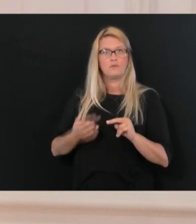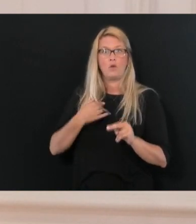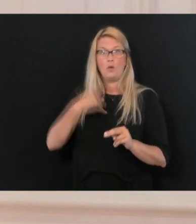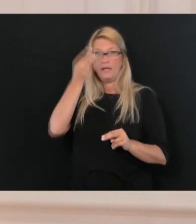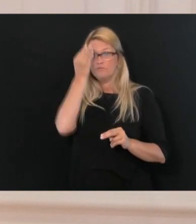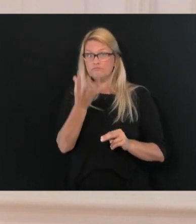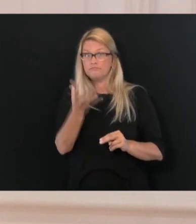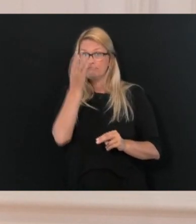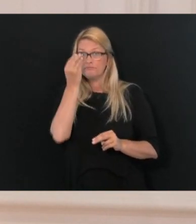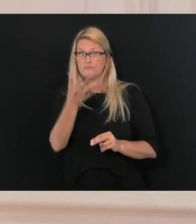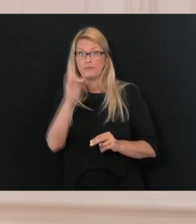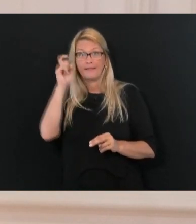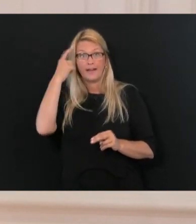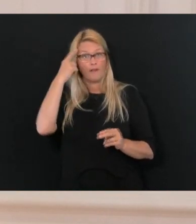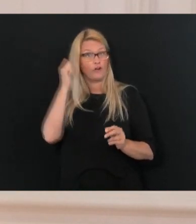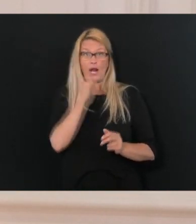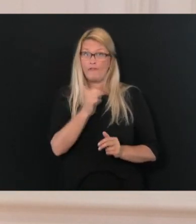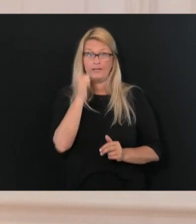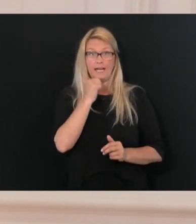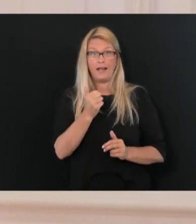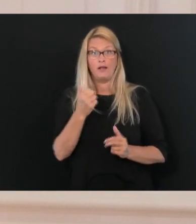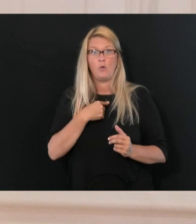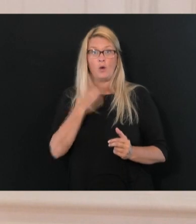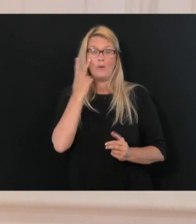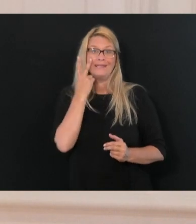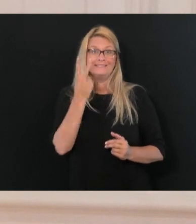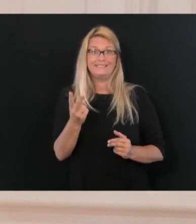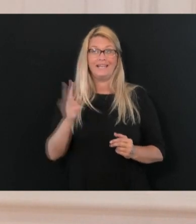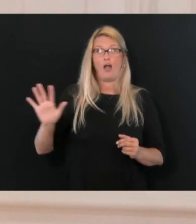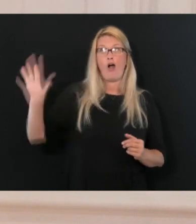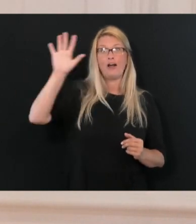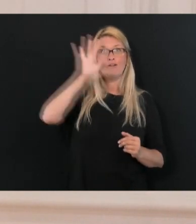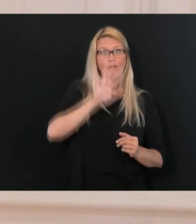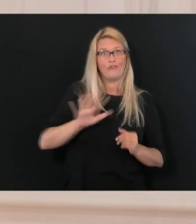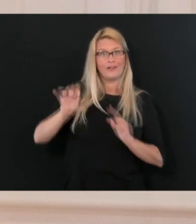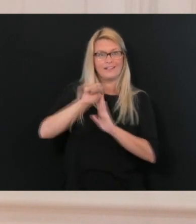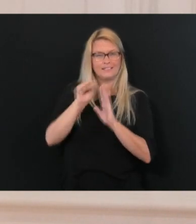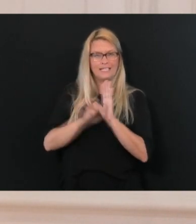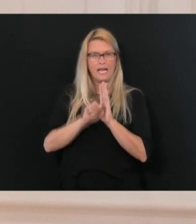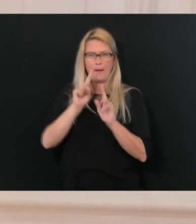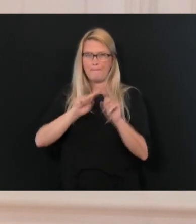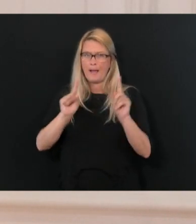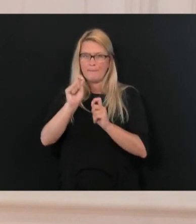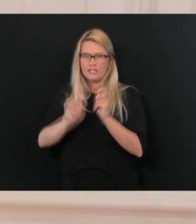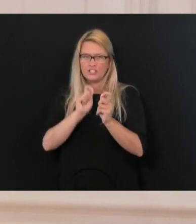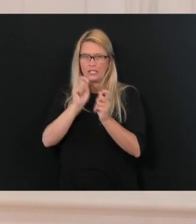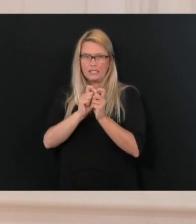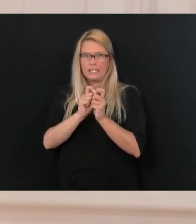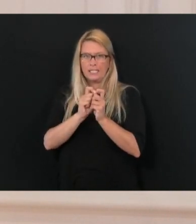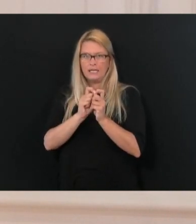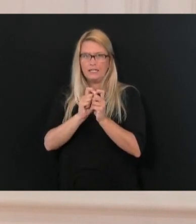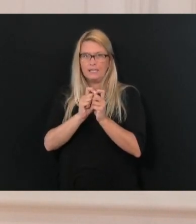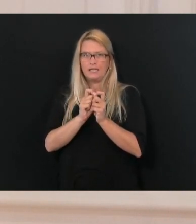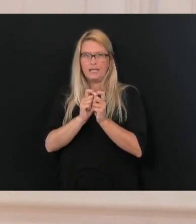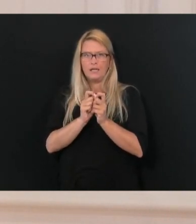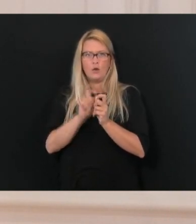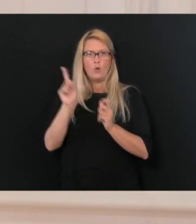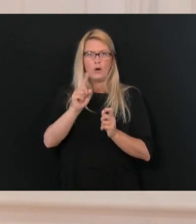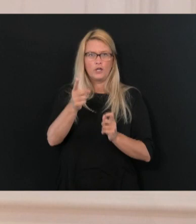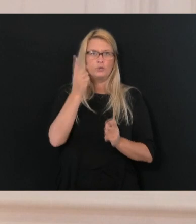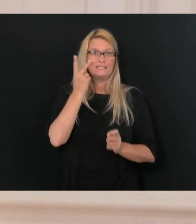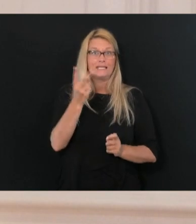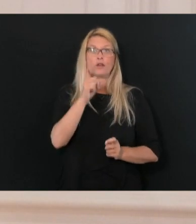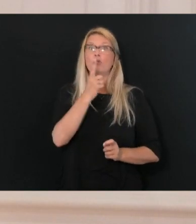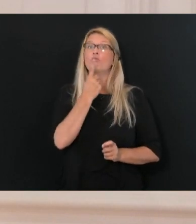basis apprised of what we're seeing all over the state, but particularly in the areas of the state where we have the red or the